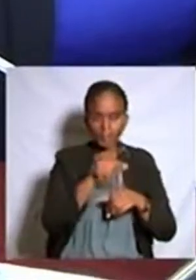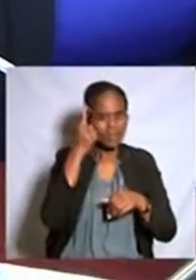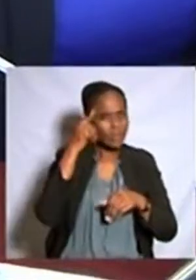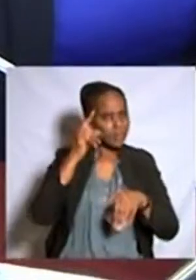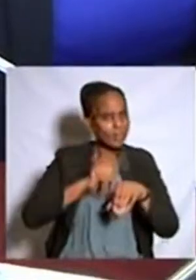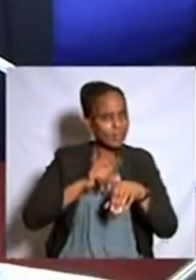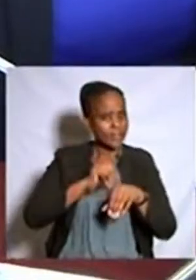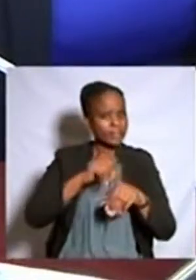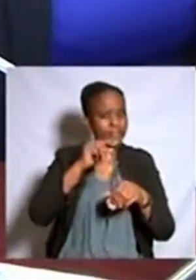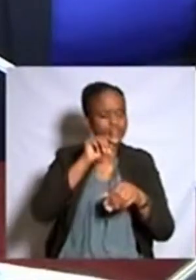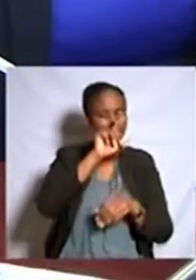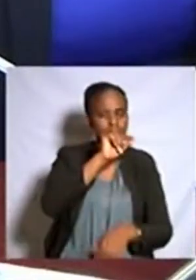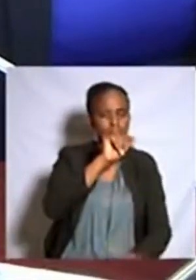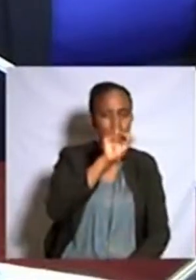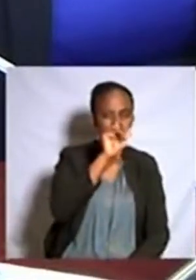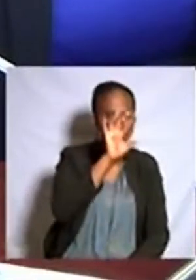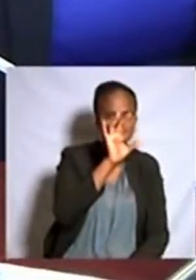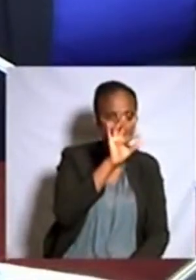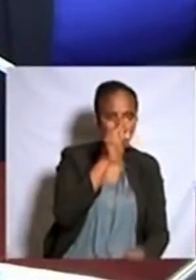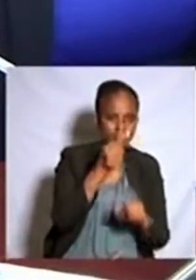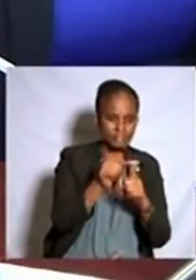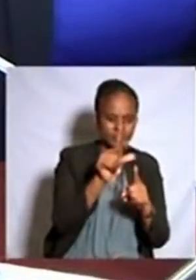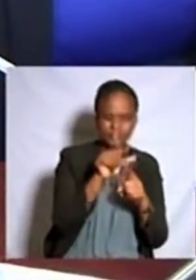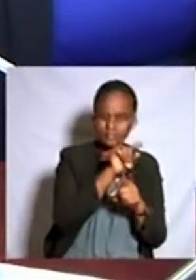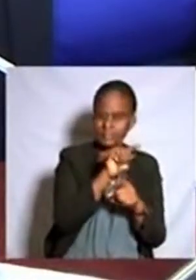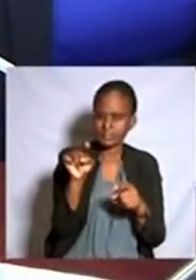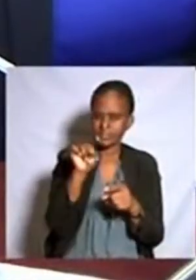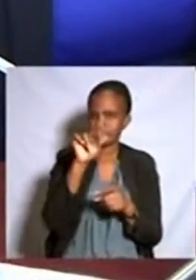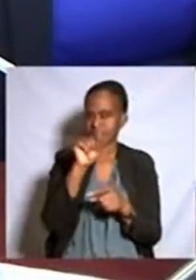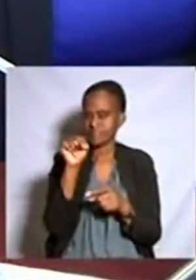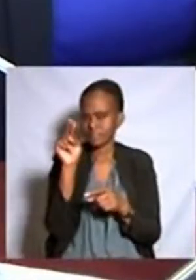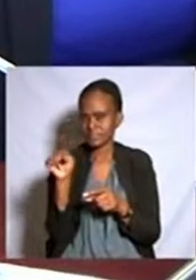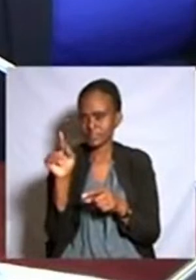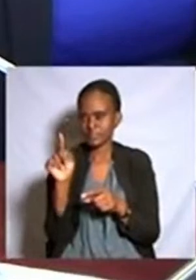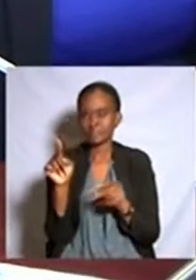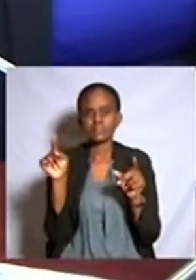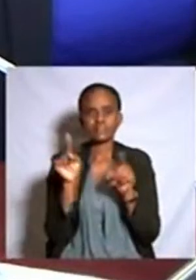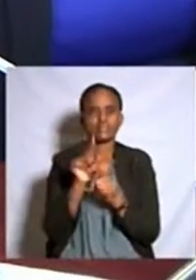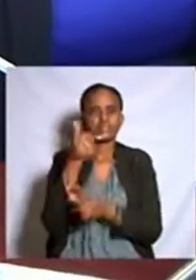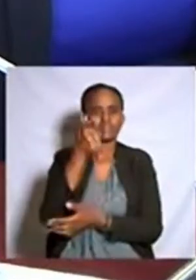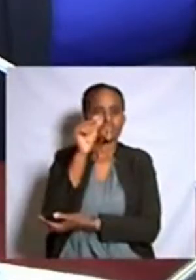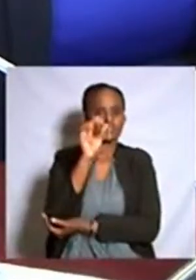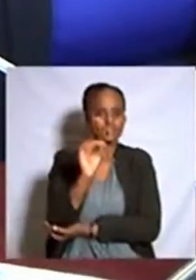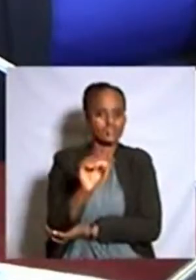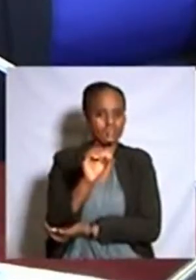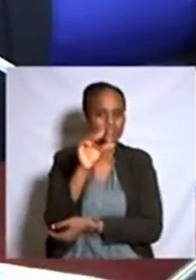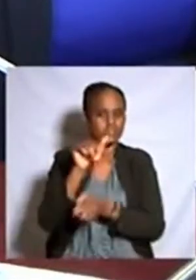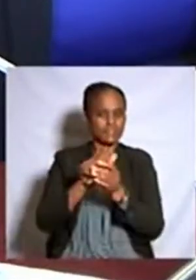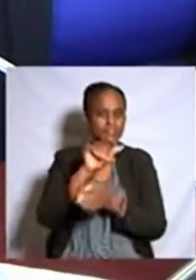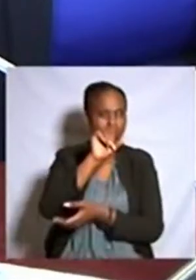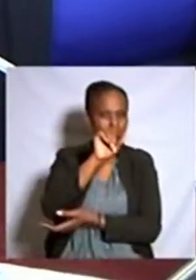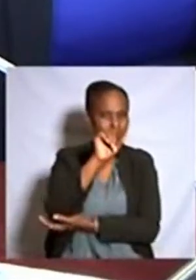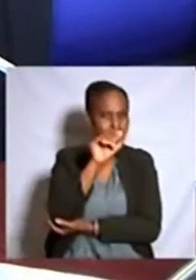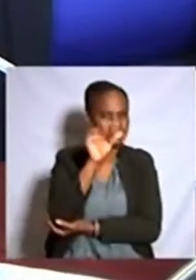period 2019, December 2019 to 22, is 10% in 2019,